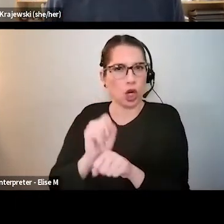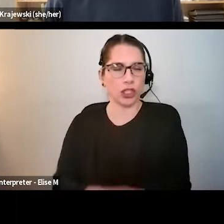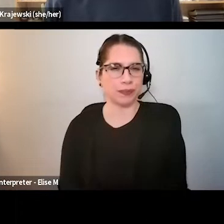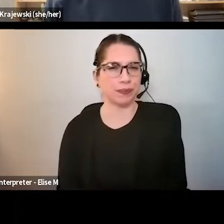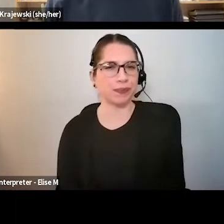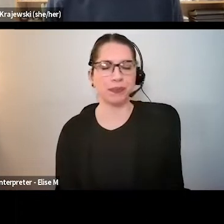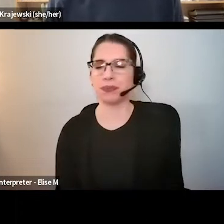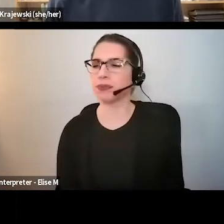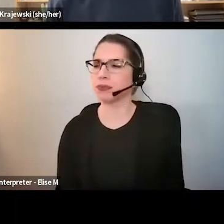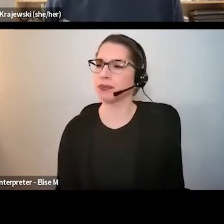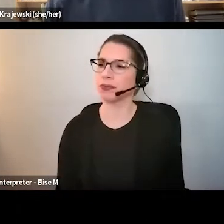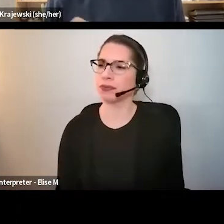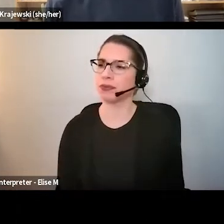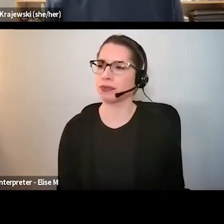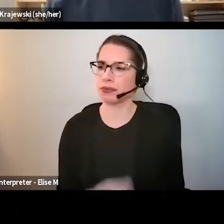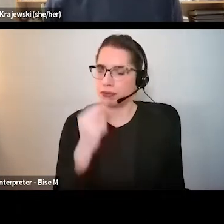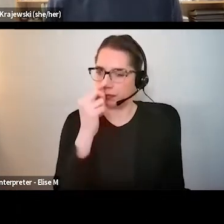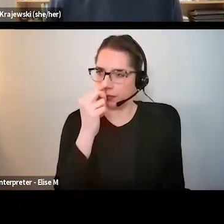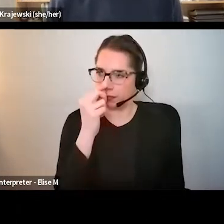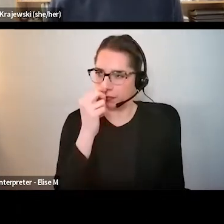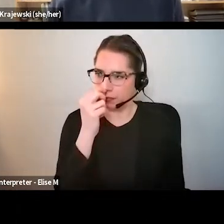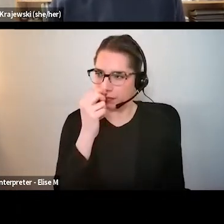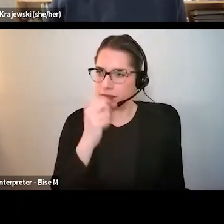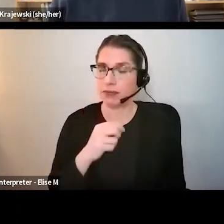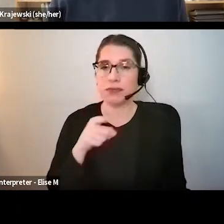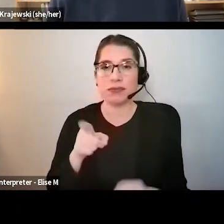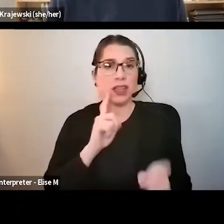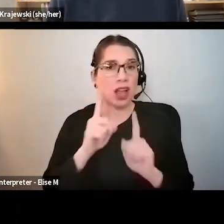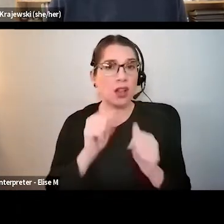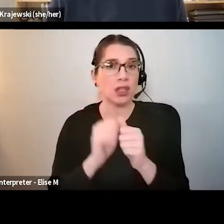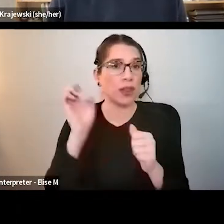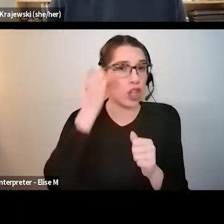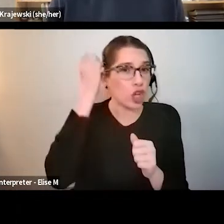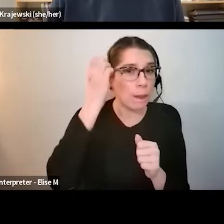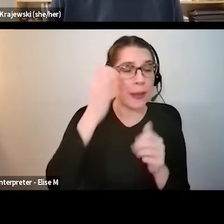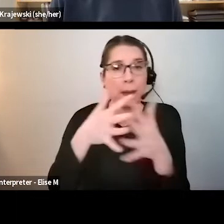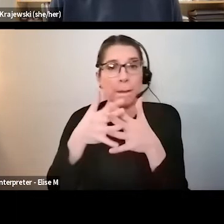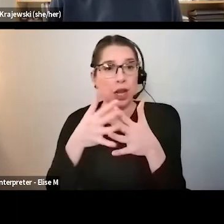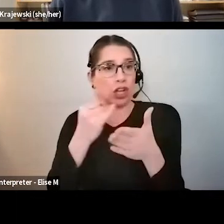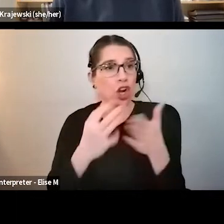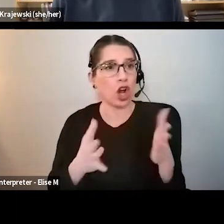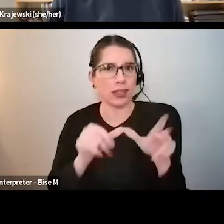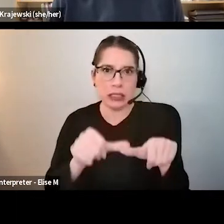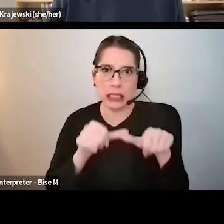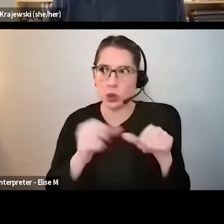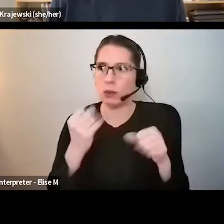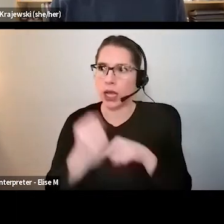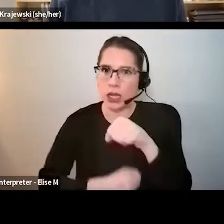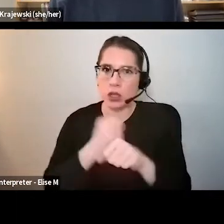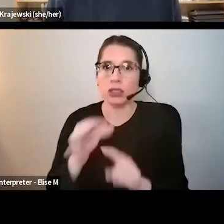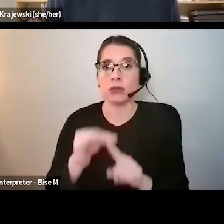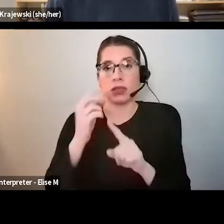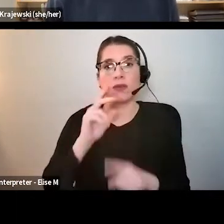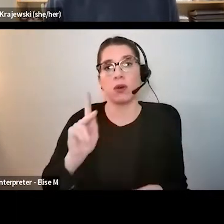These artistic dialogues with European and American artists continued for decades, especially for Kahlo and Rivera, who